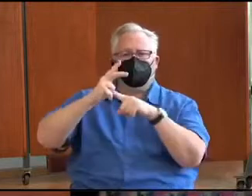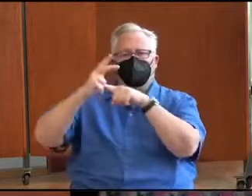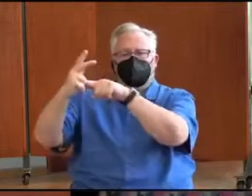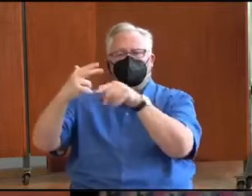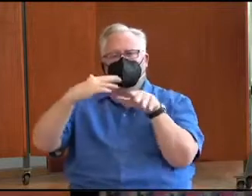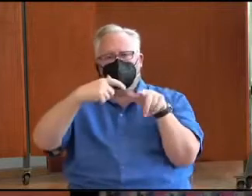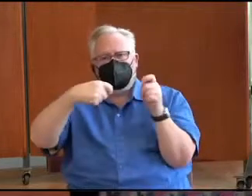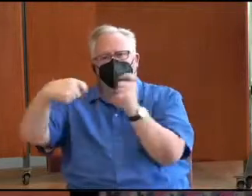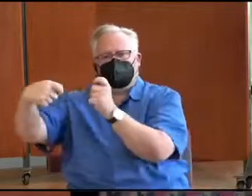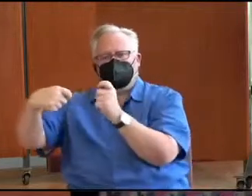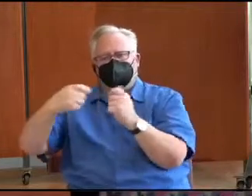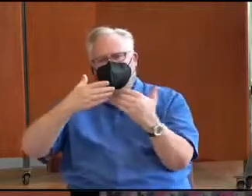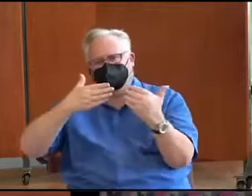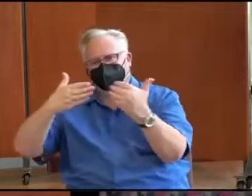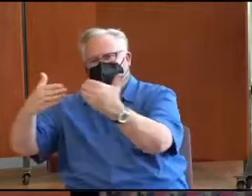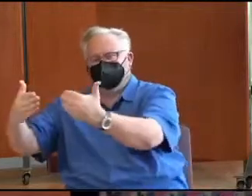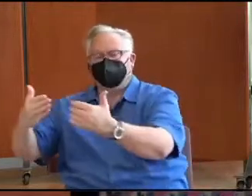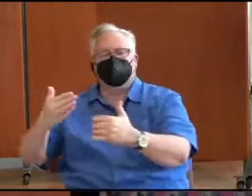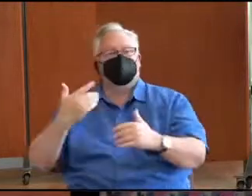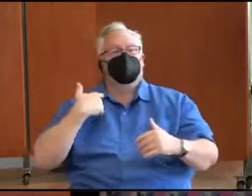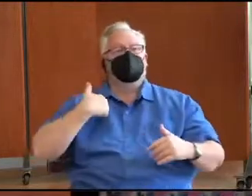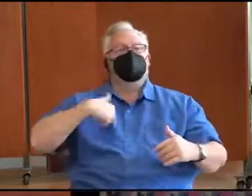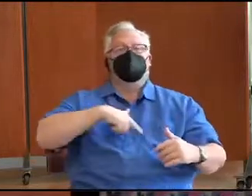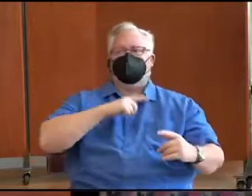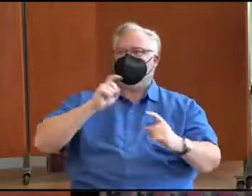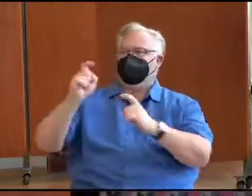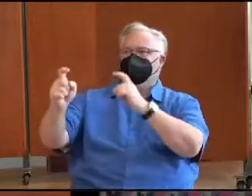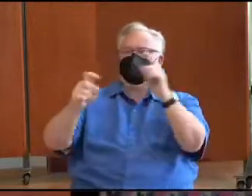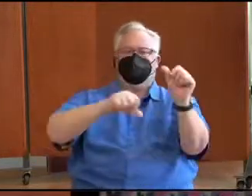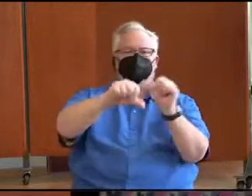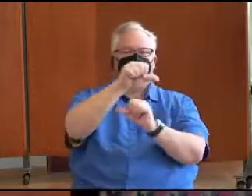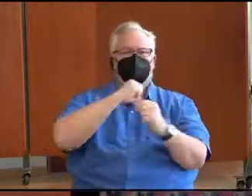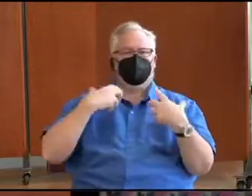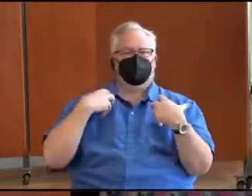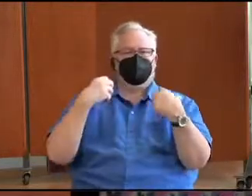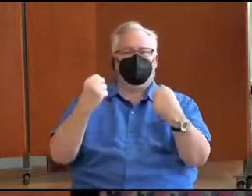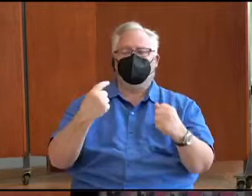We give each other courage. We do not free fall.